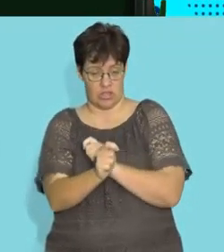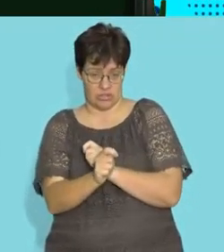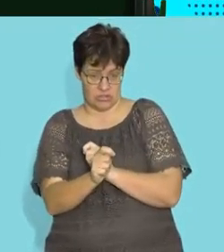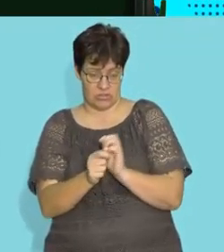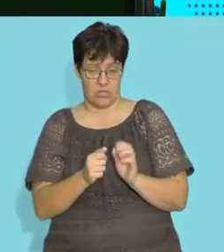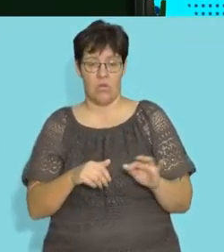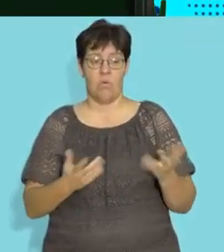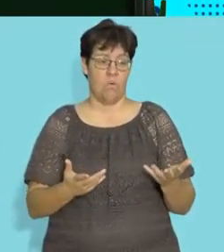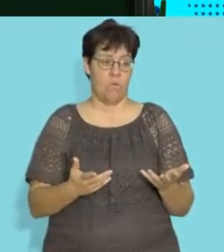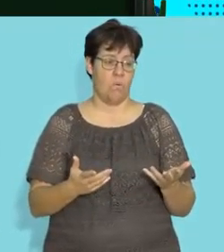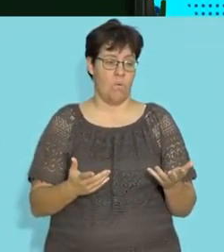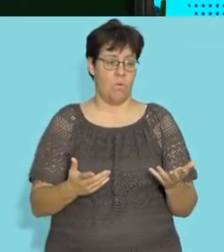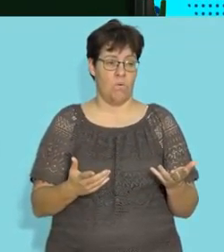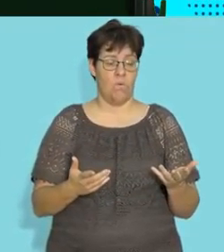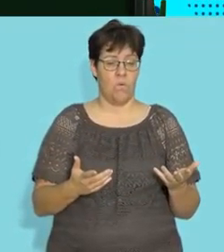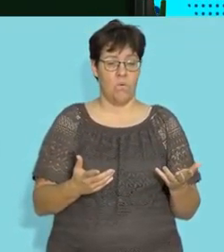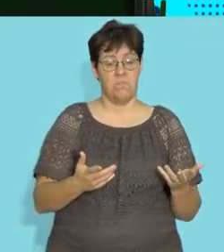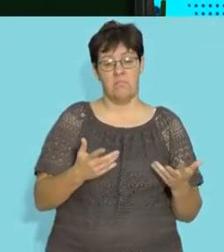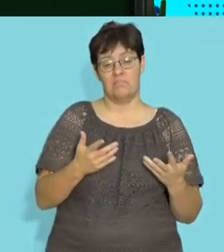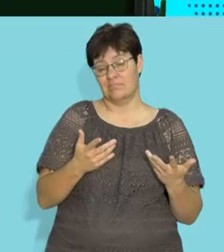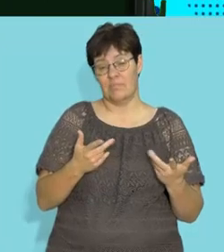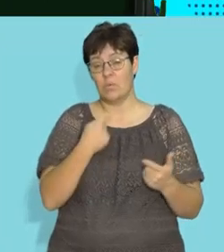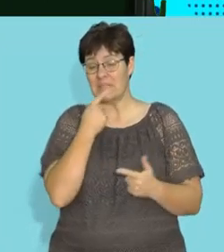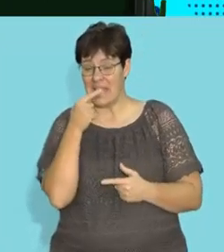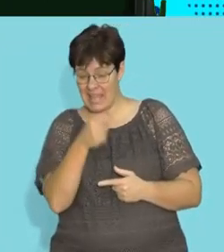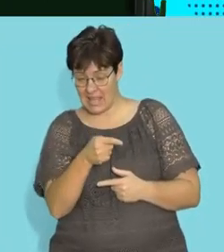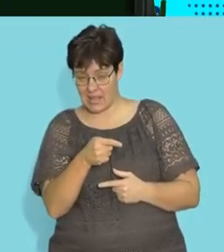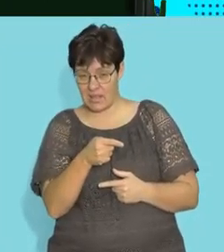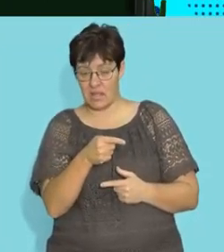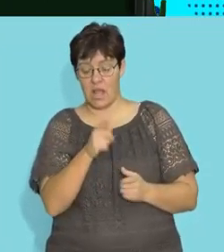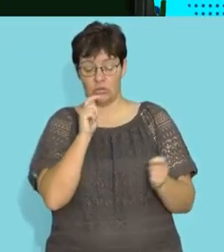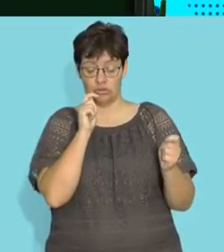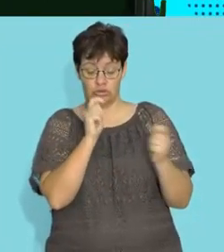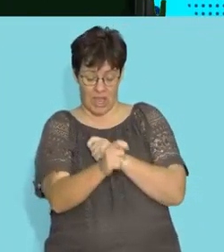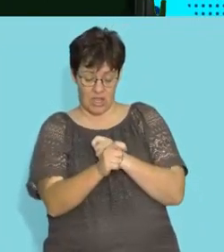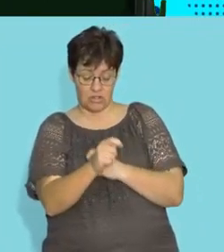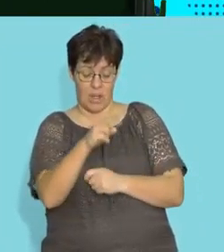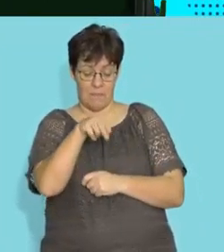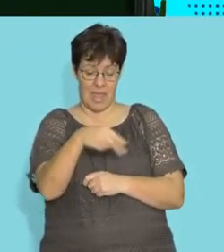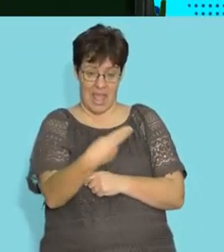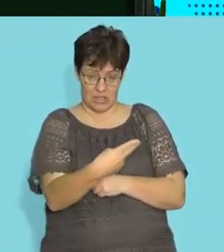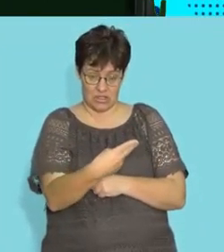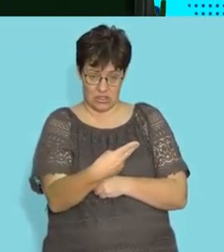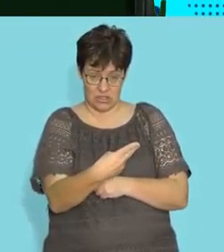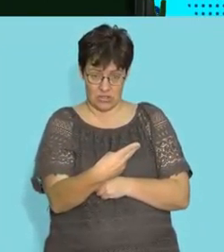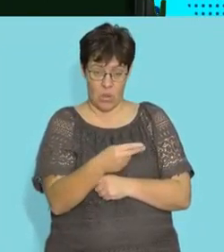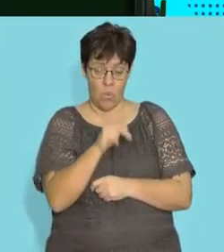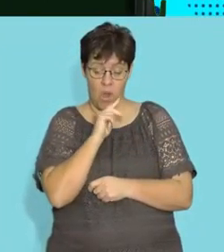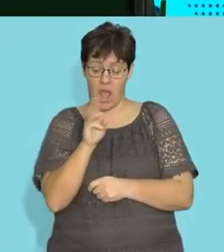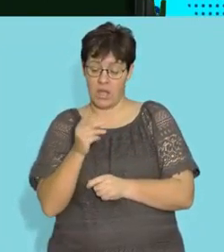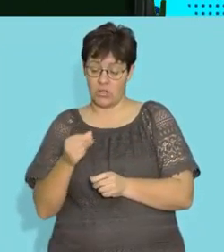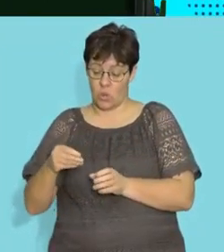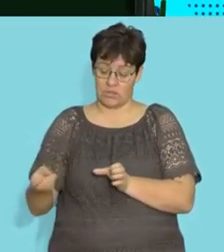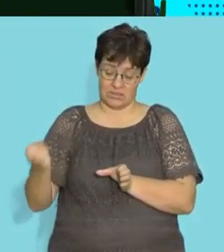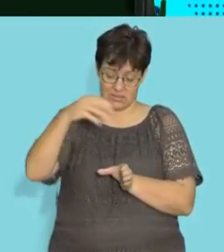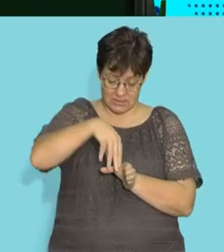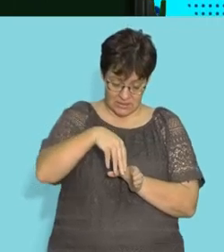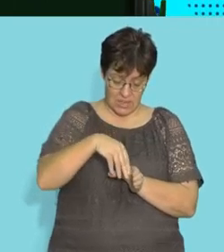if we take that salt and we now react that salt with water, if that salt and